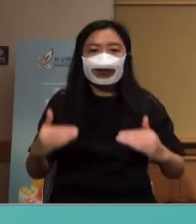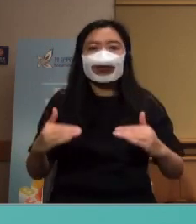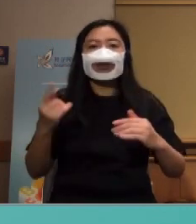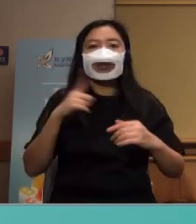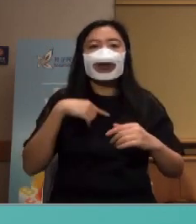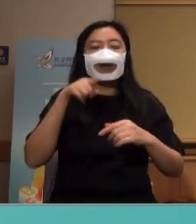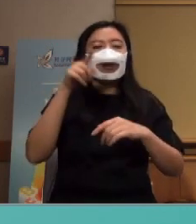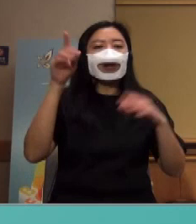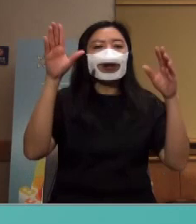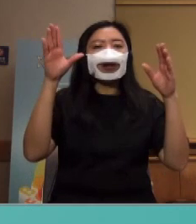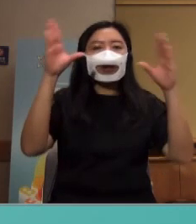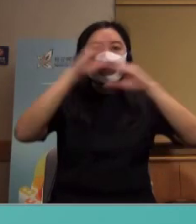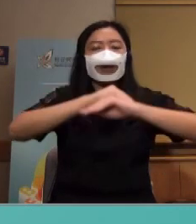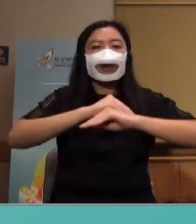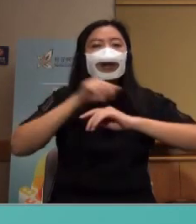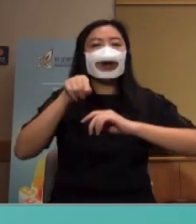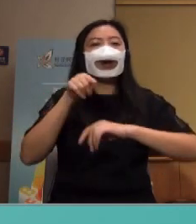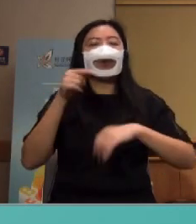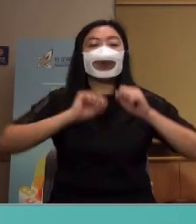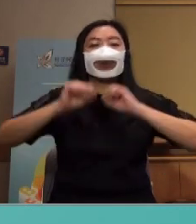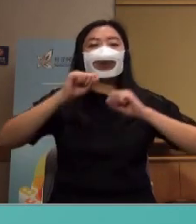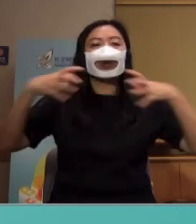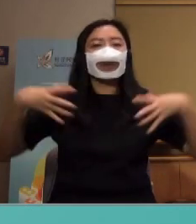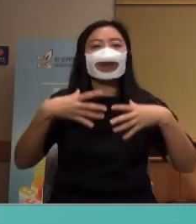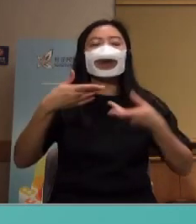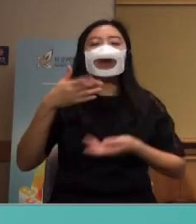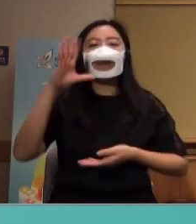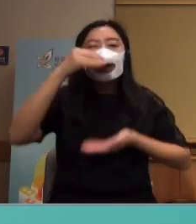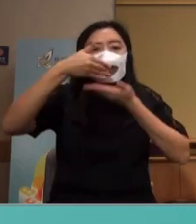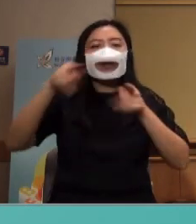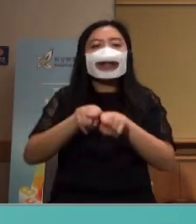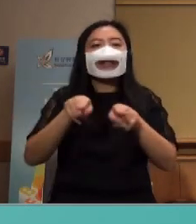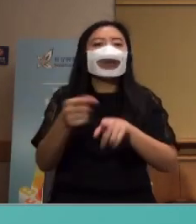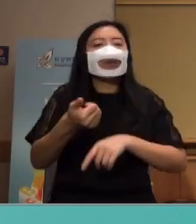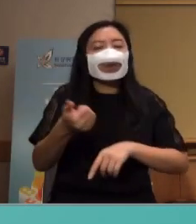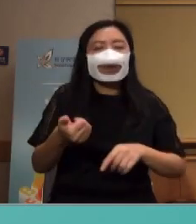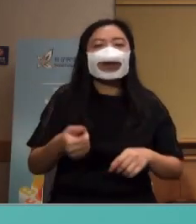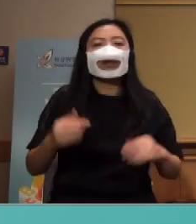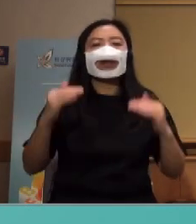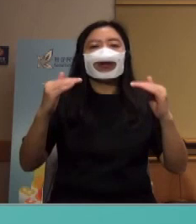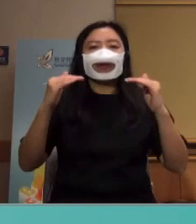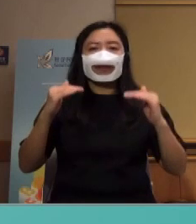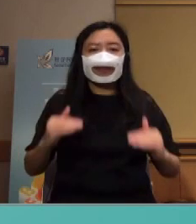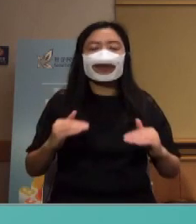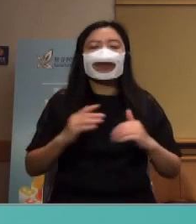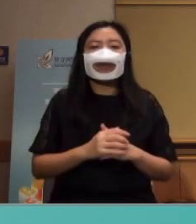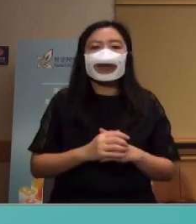work with Choye NFT, Ankia, that's a special edition. So we are trying to do something